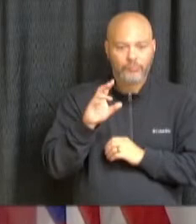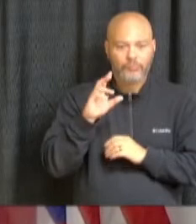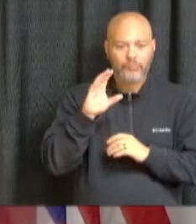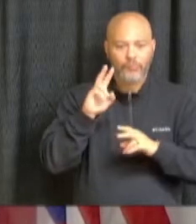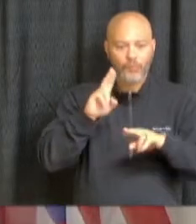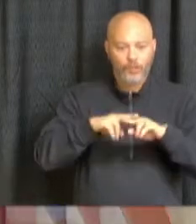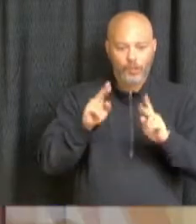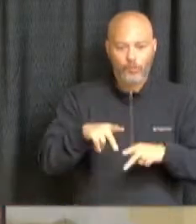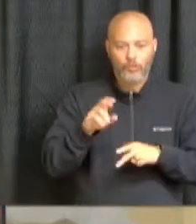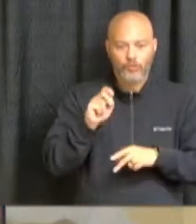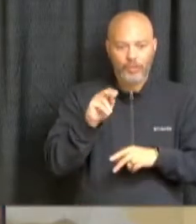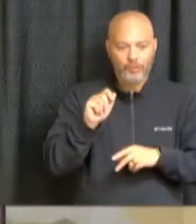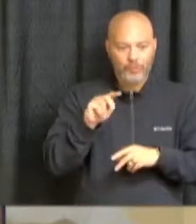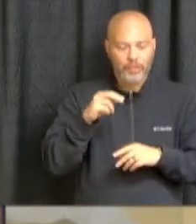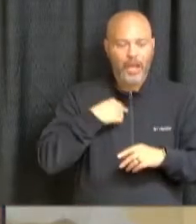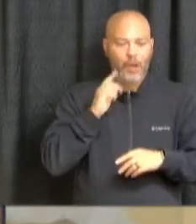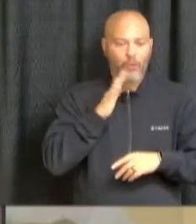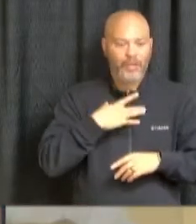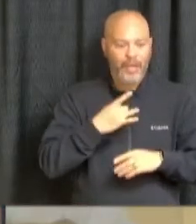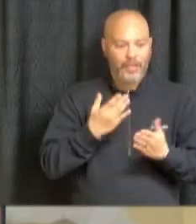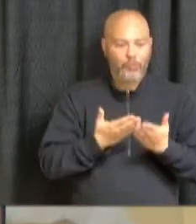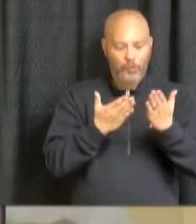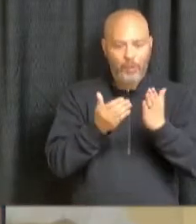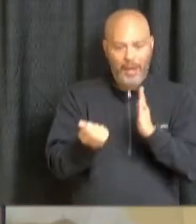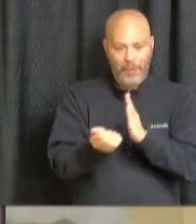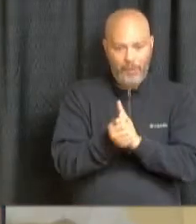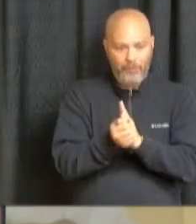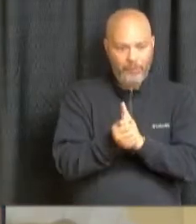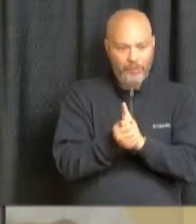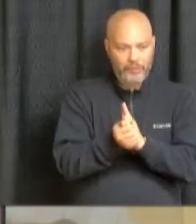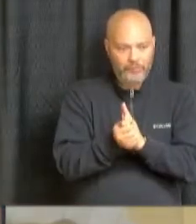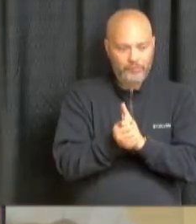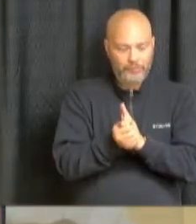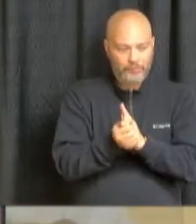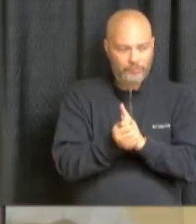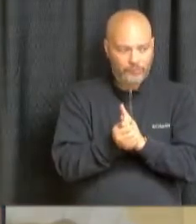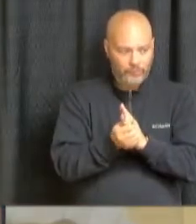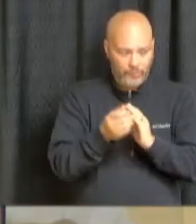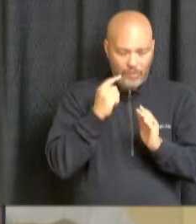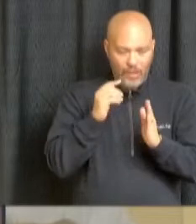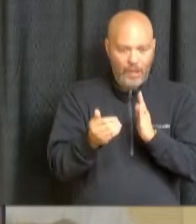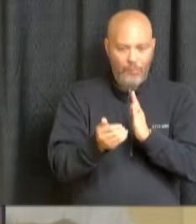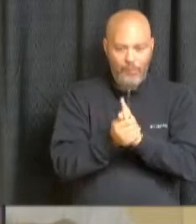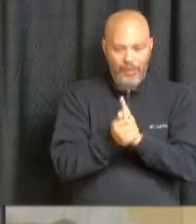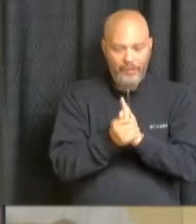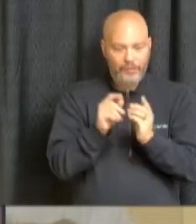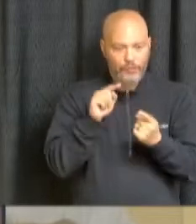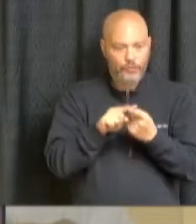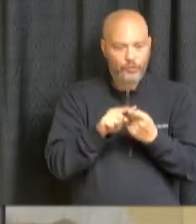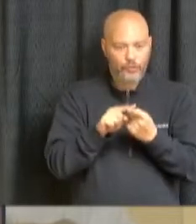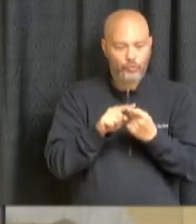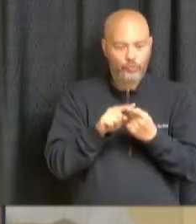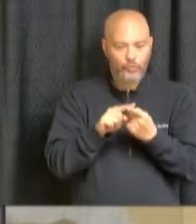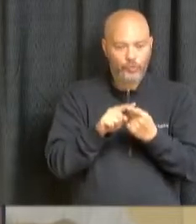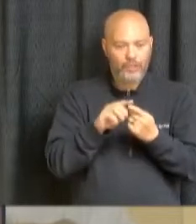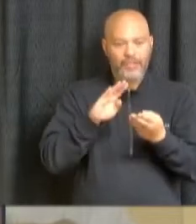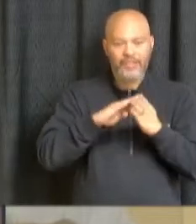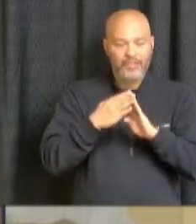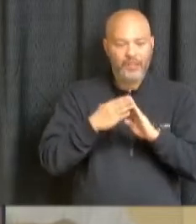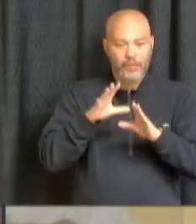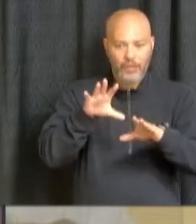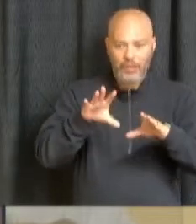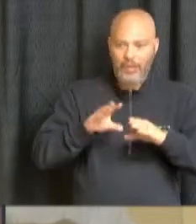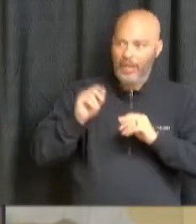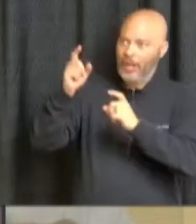Chairperson Streetman, you're recognized. I would like to propose an amendment. This is amending it to, the city is a recipient of